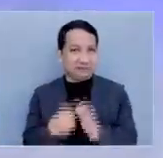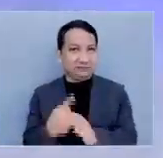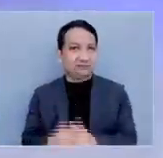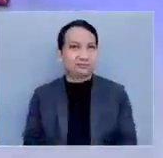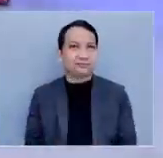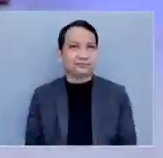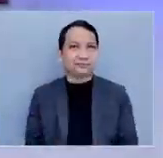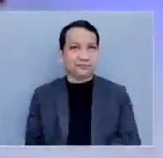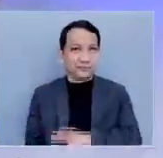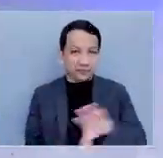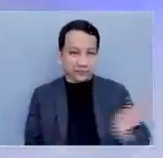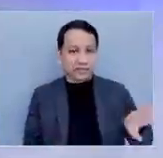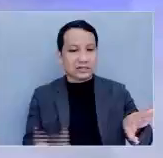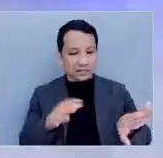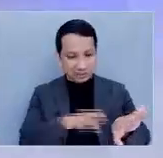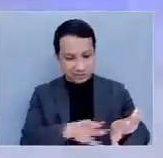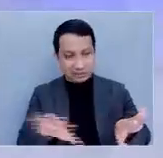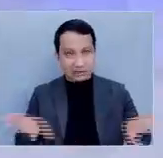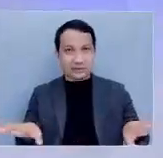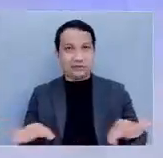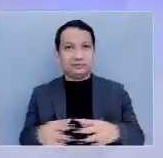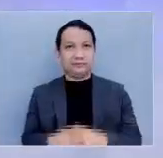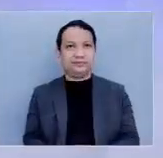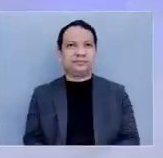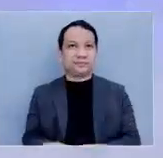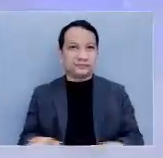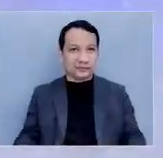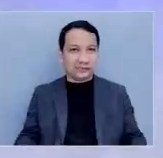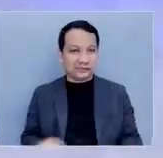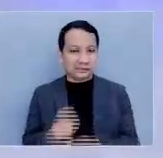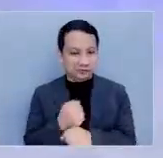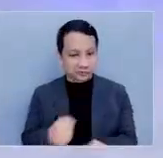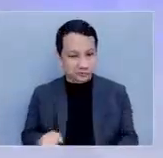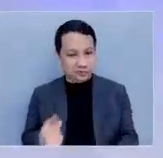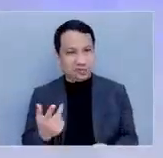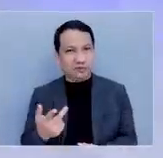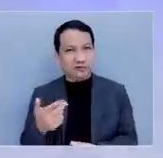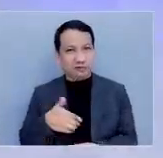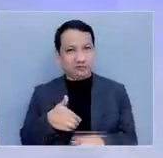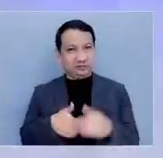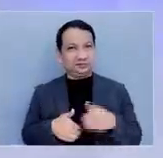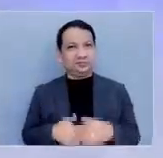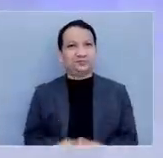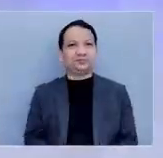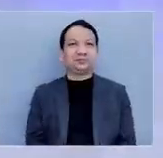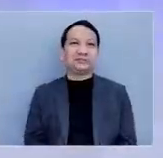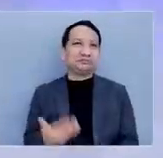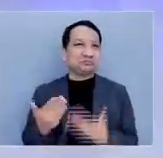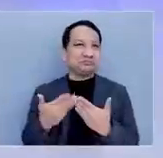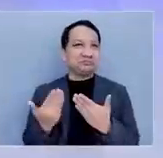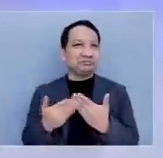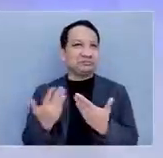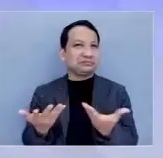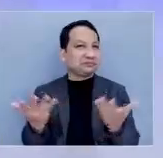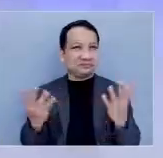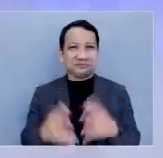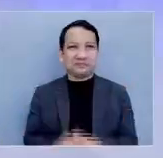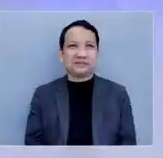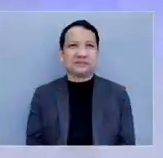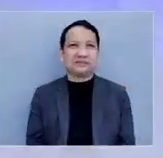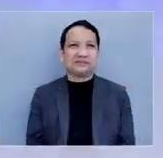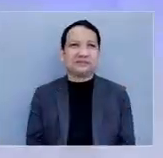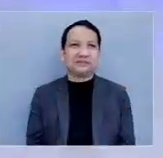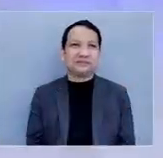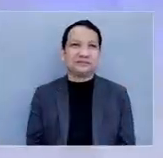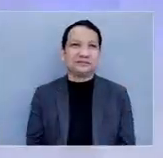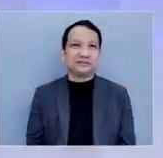One, how two, it? And then step and back. Four, step. Three, two, and one. Kaya, That's it! Kaya, mga yes, mommy. kaya, mga mommy. Alam ko,